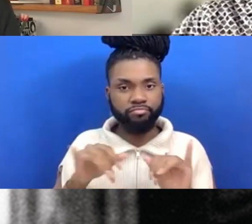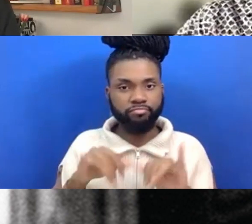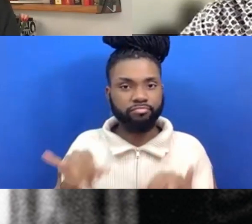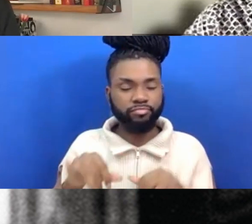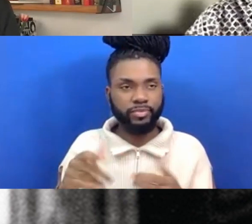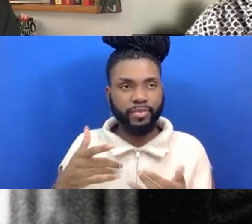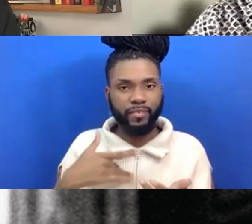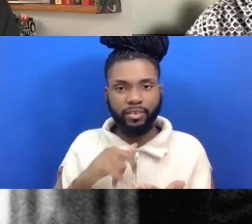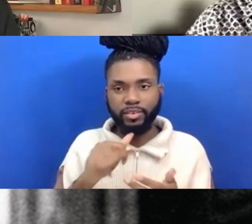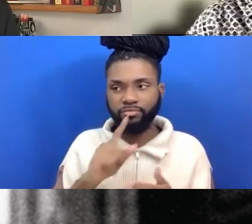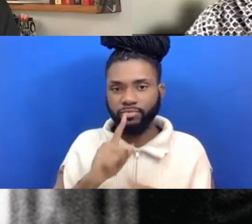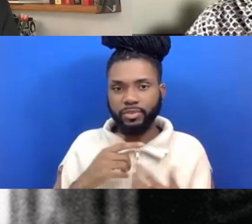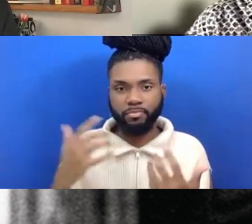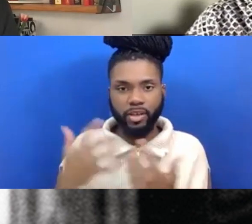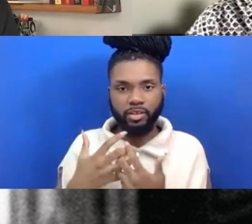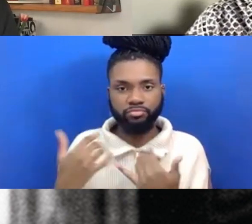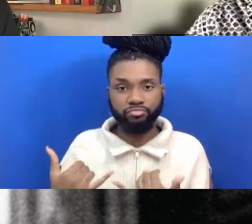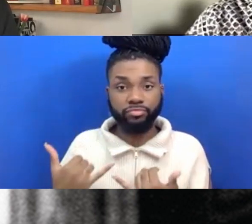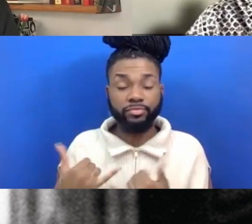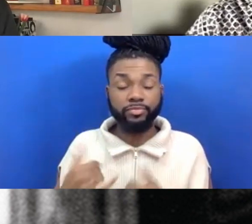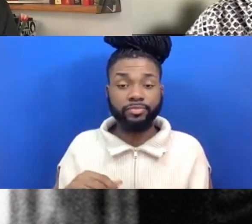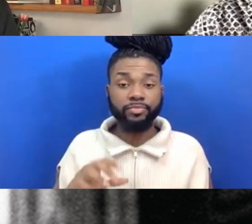this moment. So it's just like a